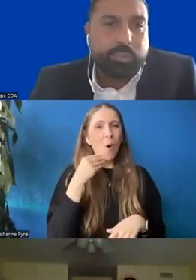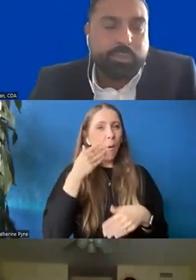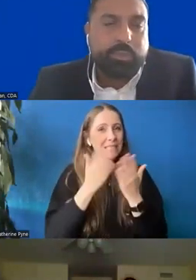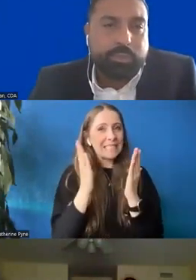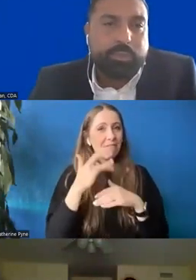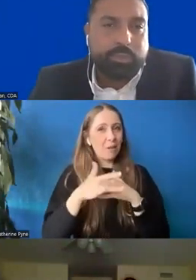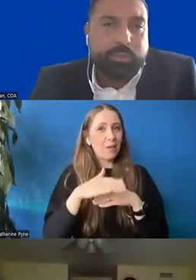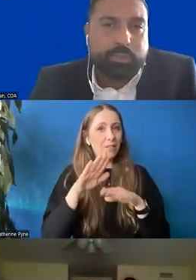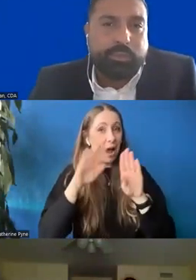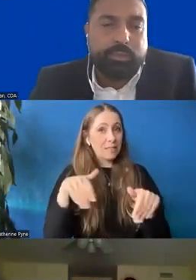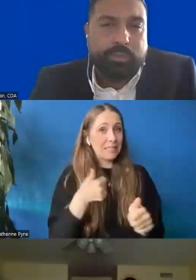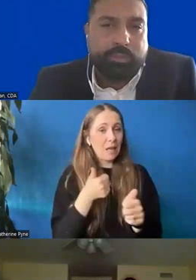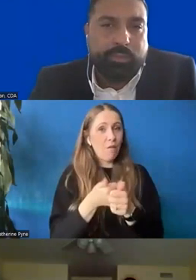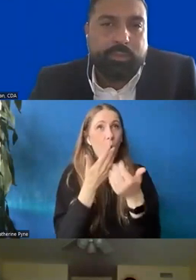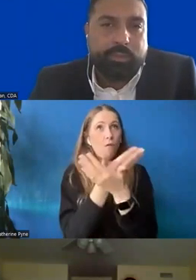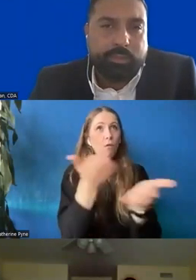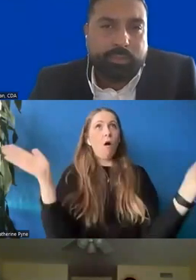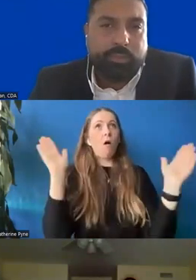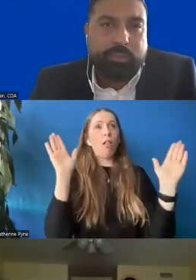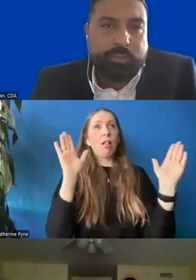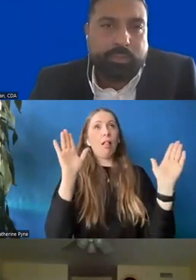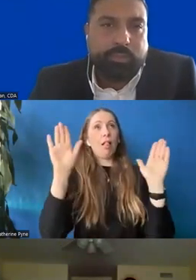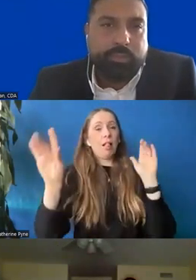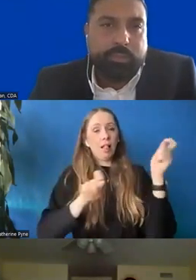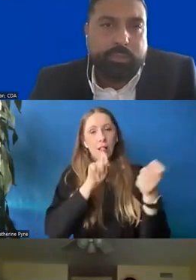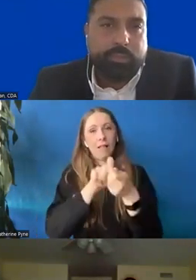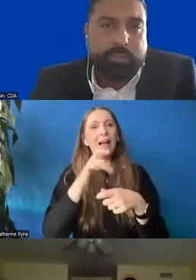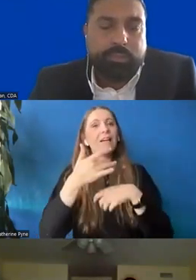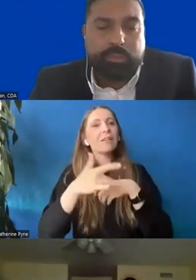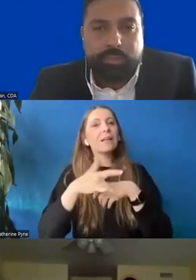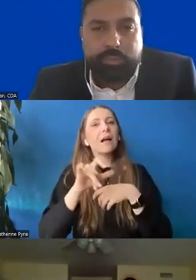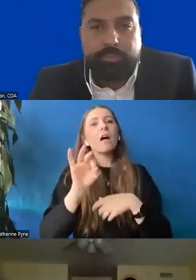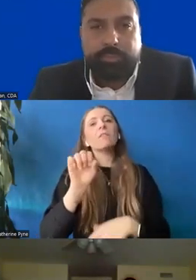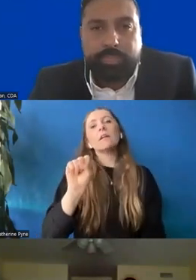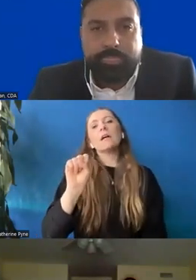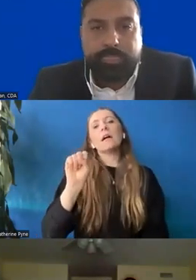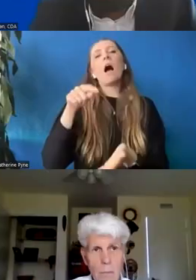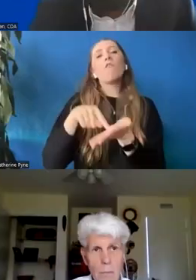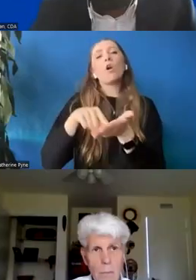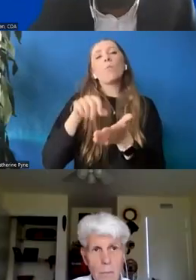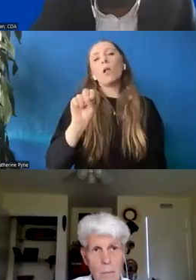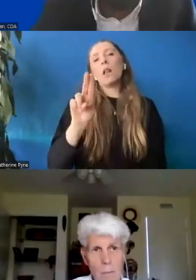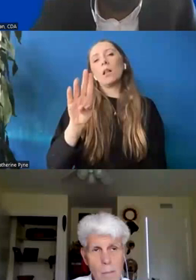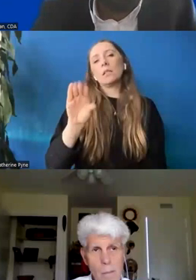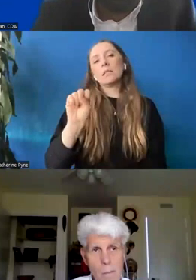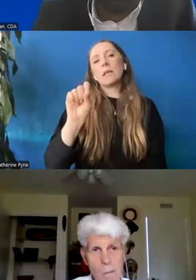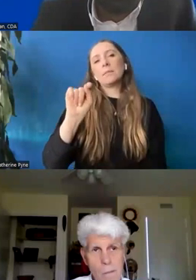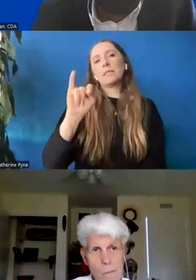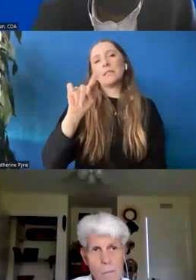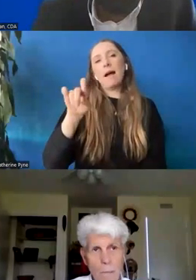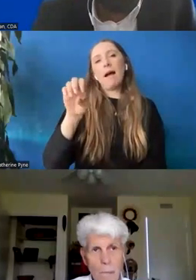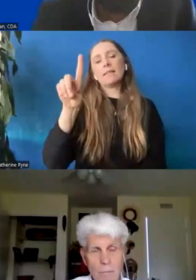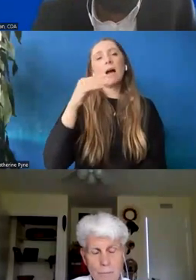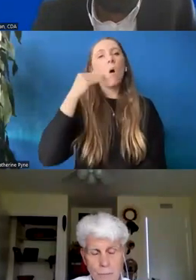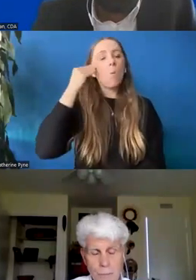housing overall, and then in particular, the availability of subsidized housing. So any models that we do would also have to incorporate